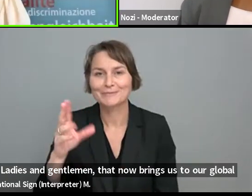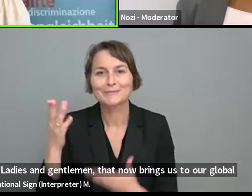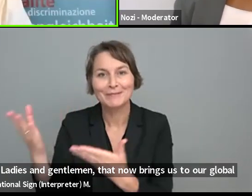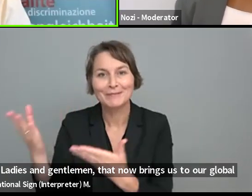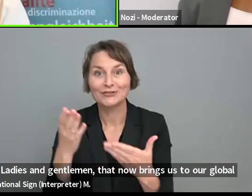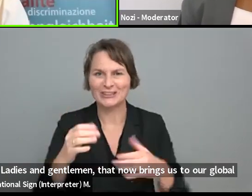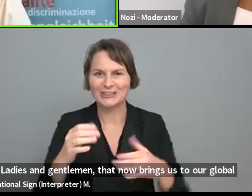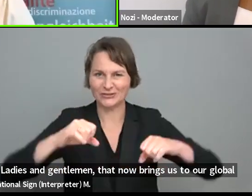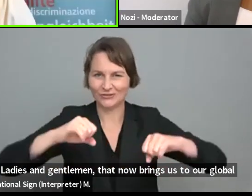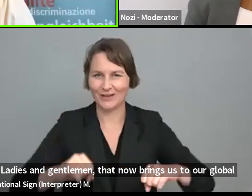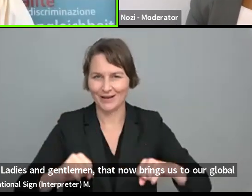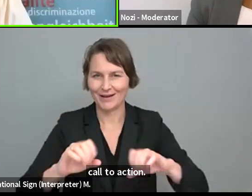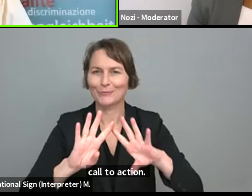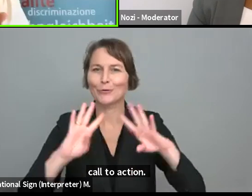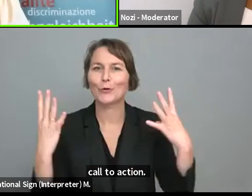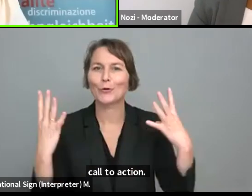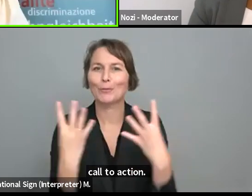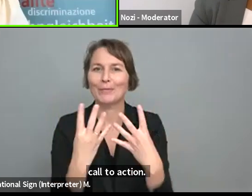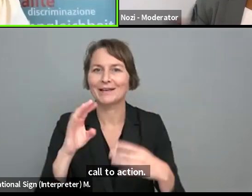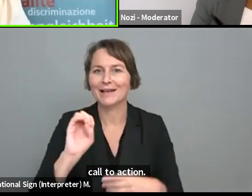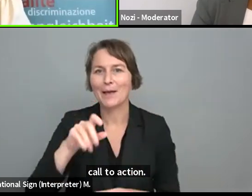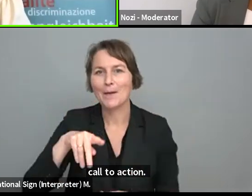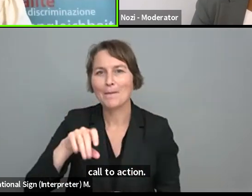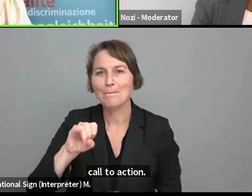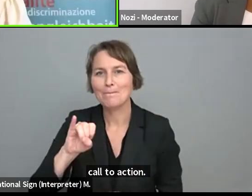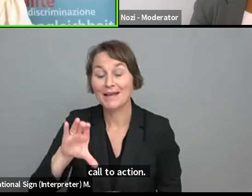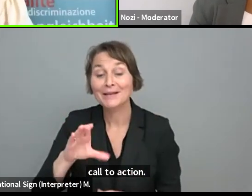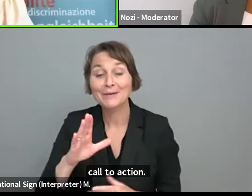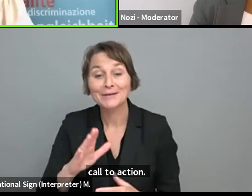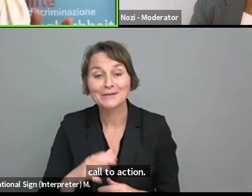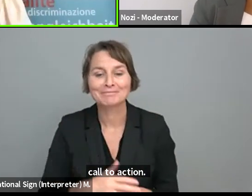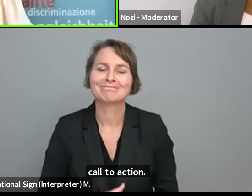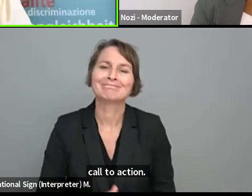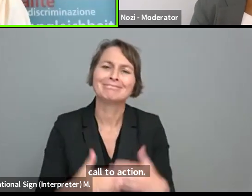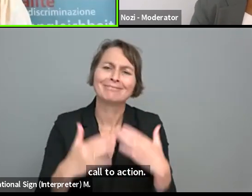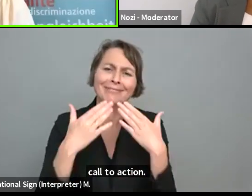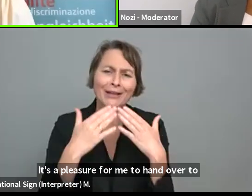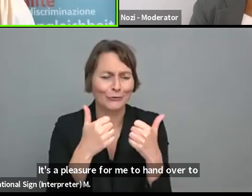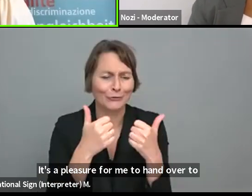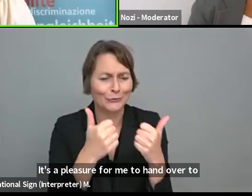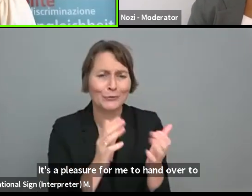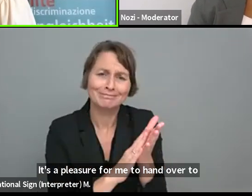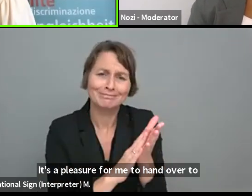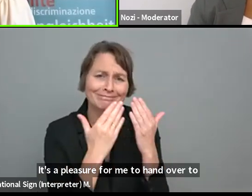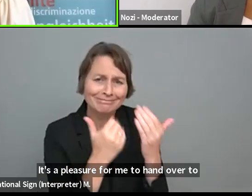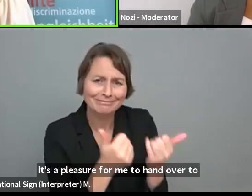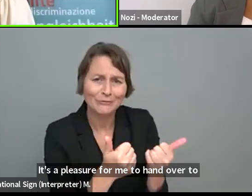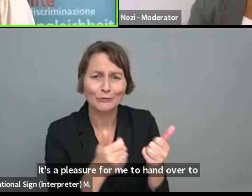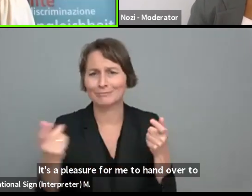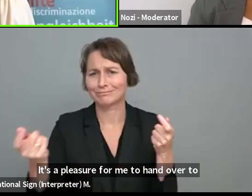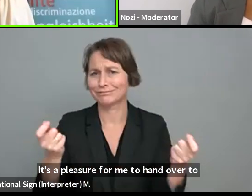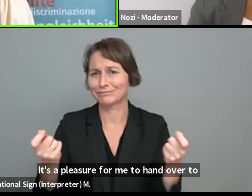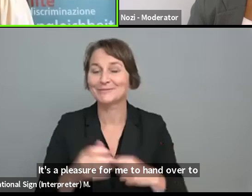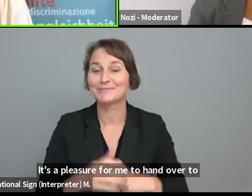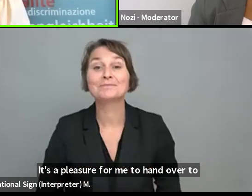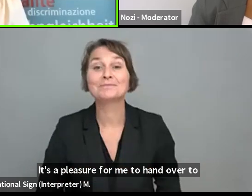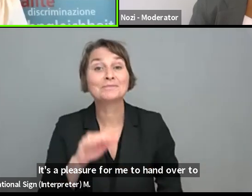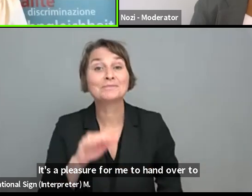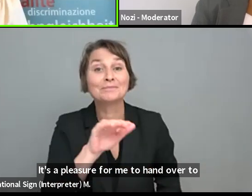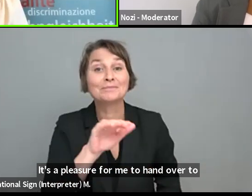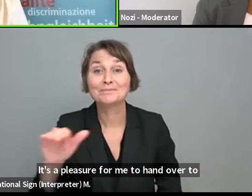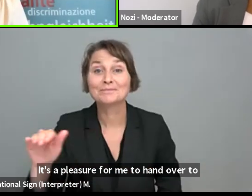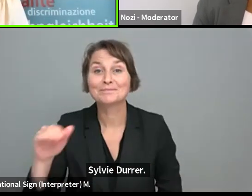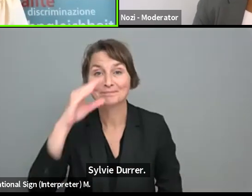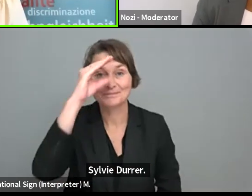Thank you, Mrs. Tshabalala, and thank you for your great moderation. So, ladies and gentlemen, the COVID-19